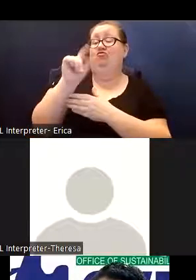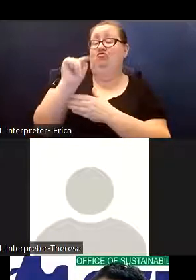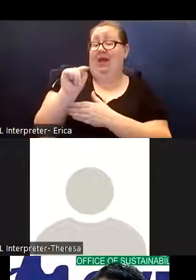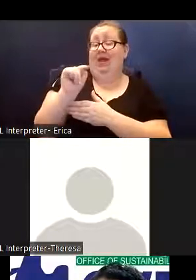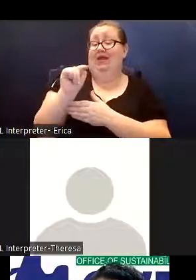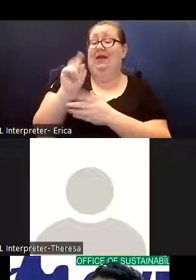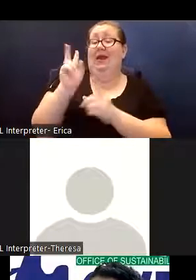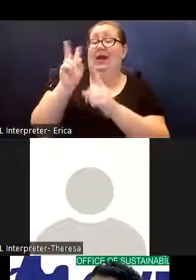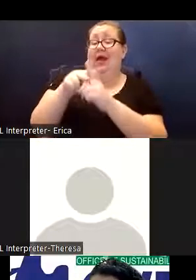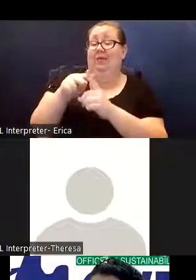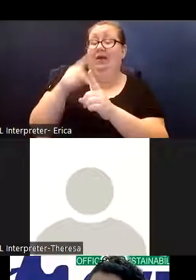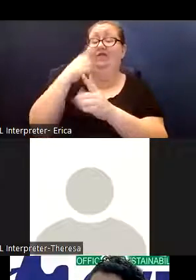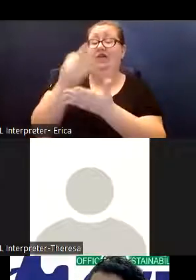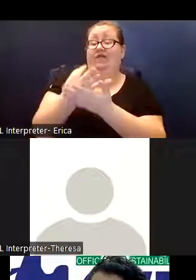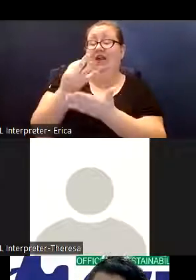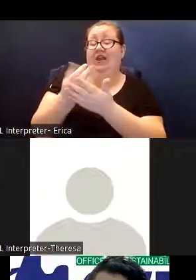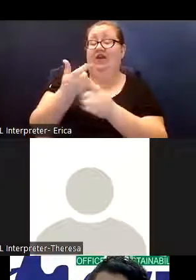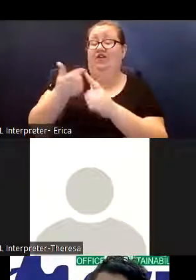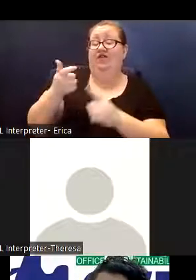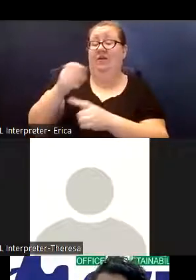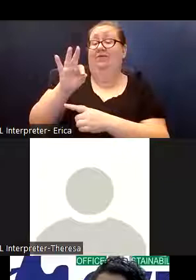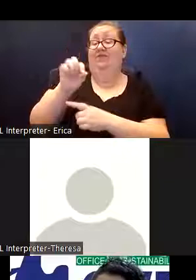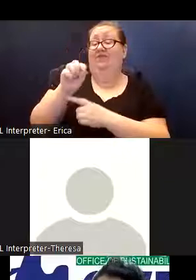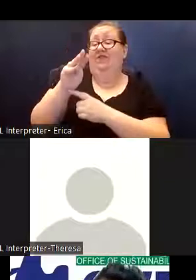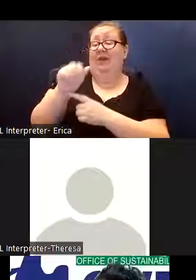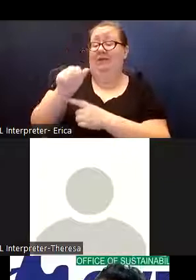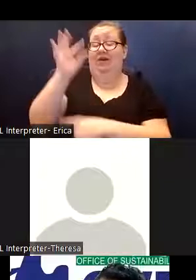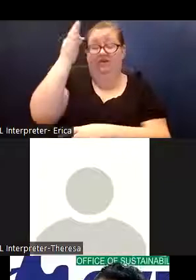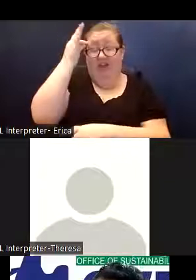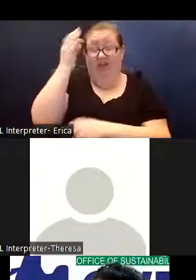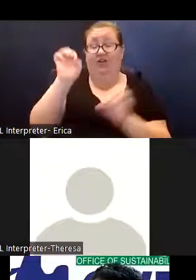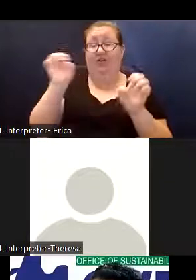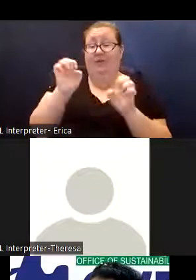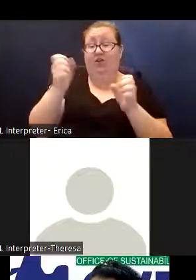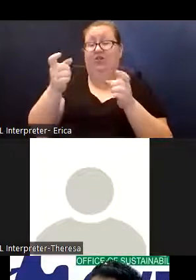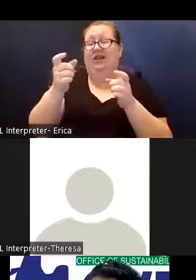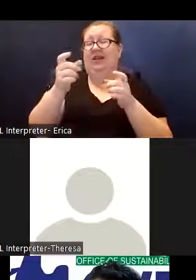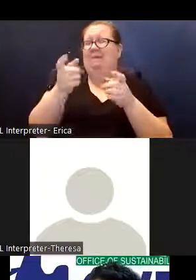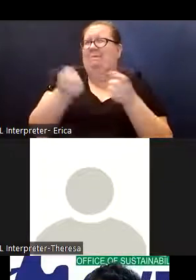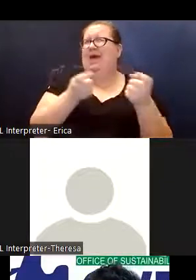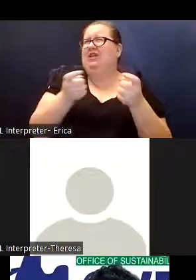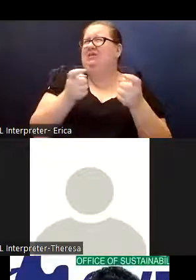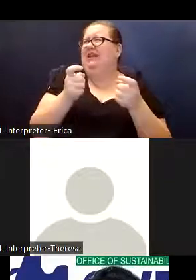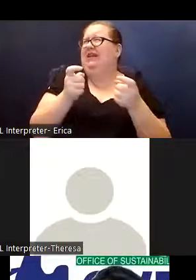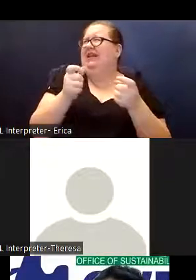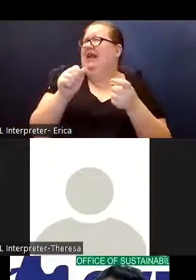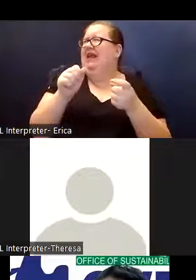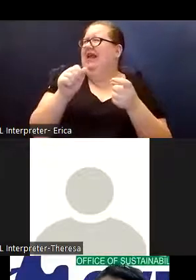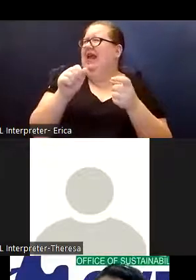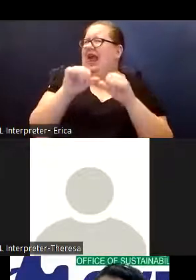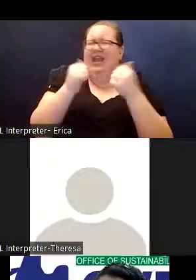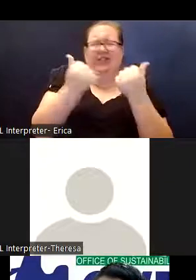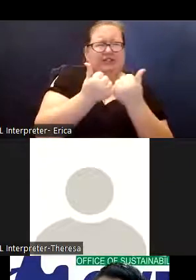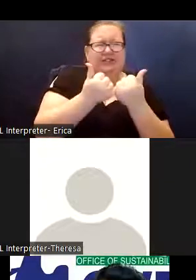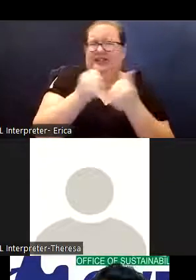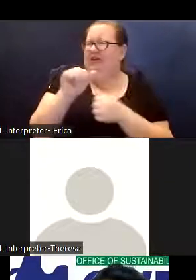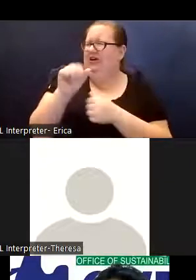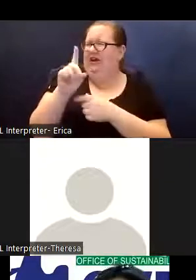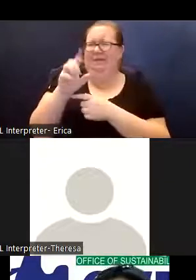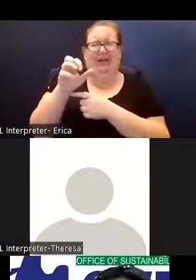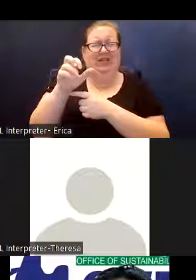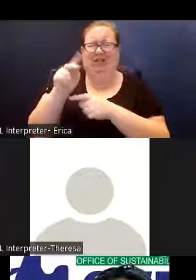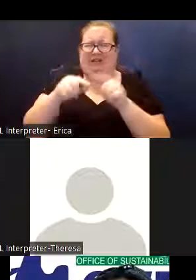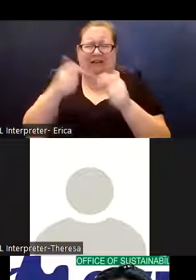from FEMA, from the Federal Emergency Management Agency or Administration. I can never remember what the A stands for, from